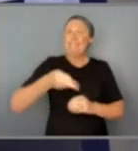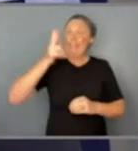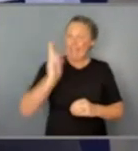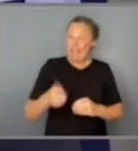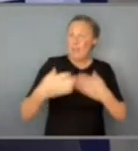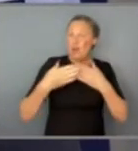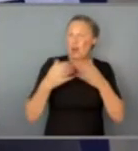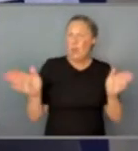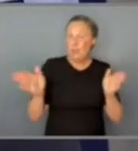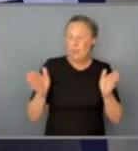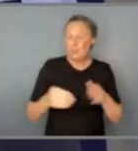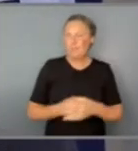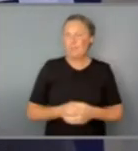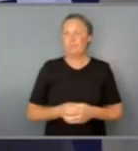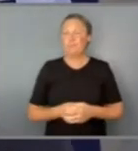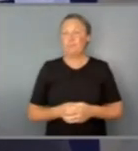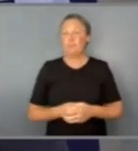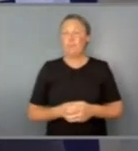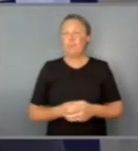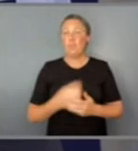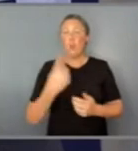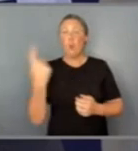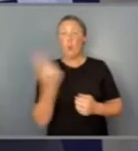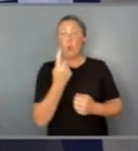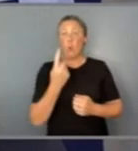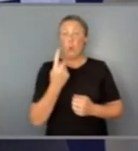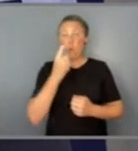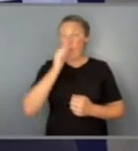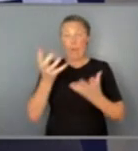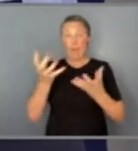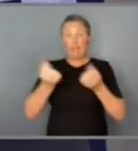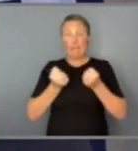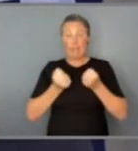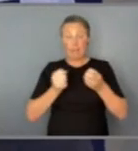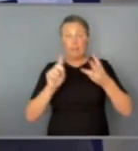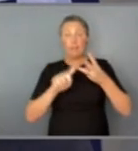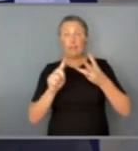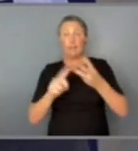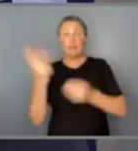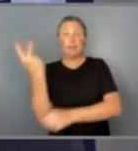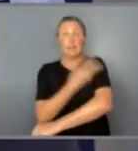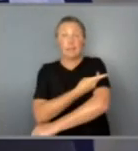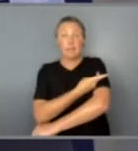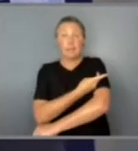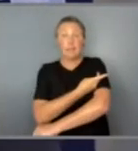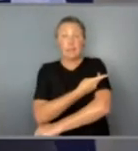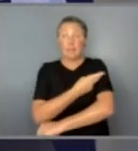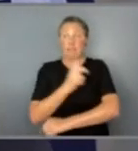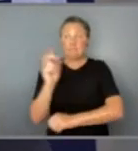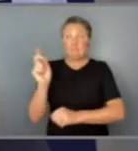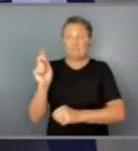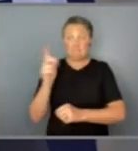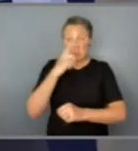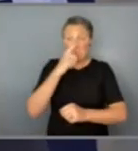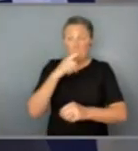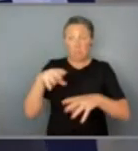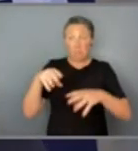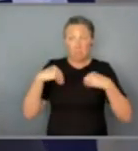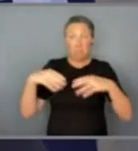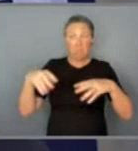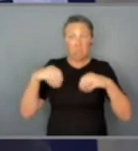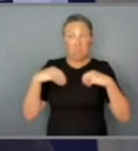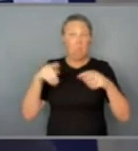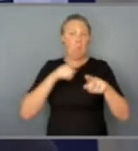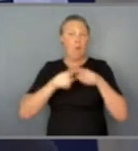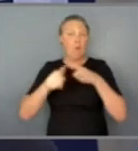those eligible for boosters have now had them, and they have been predominantly amongst the older population, which are, of course,